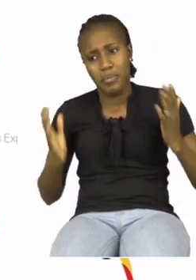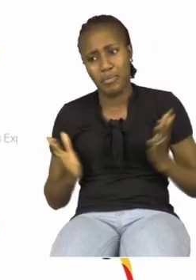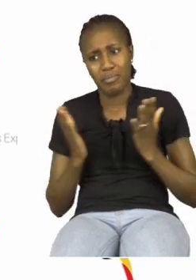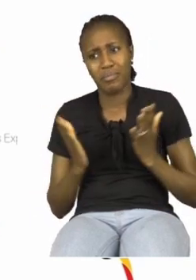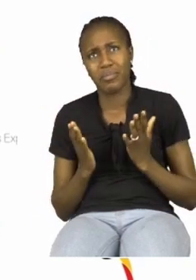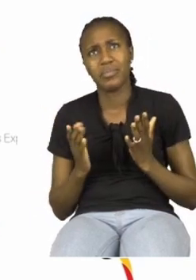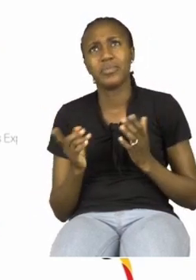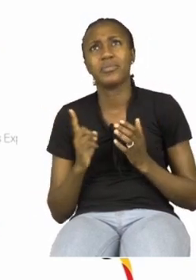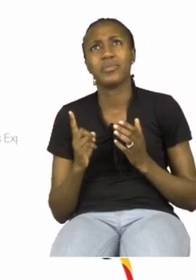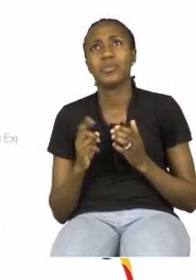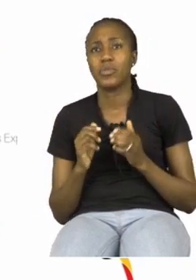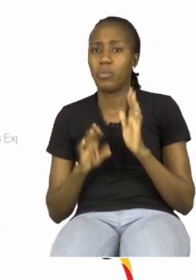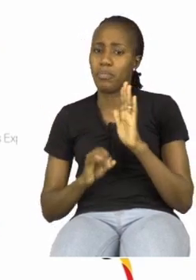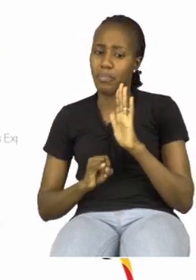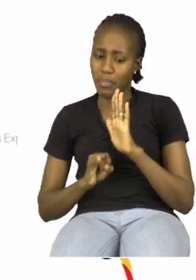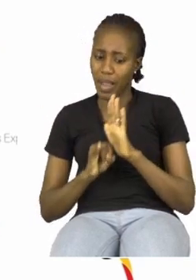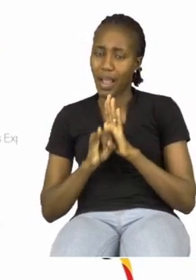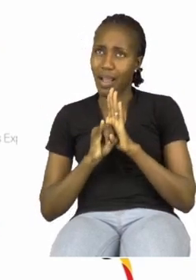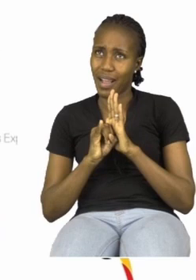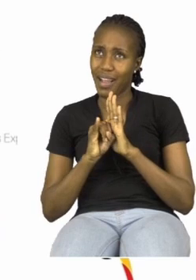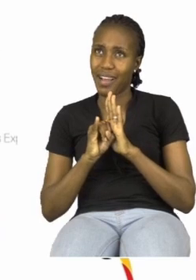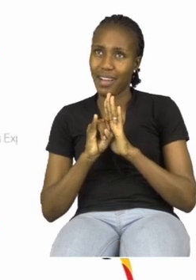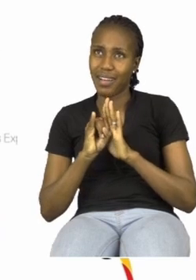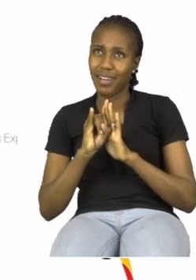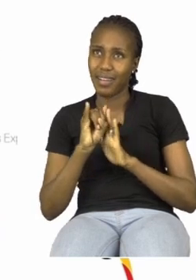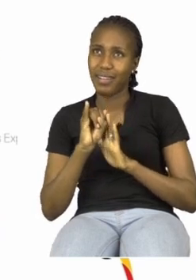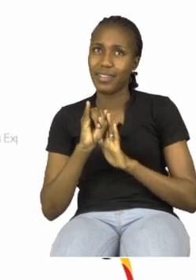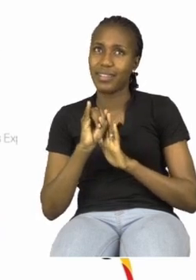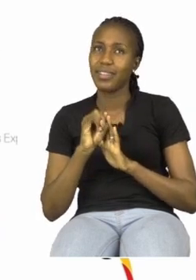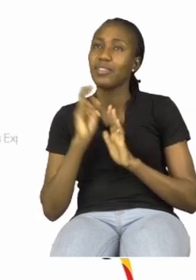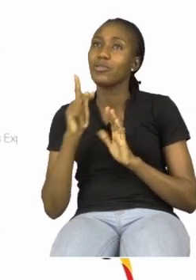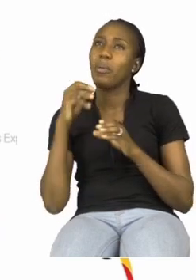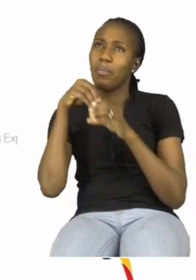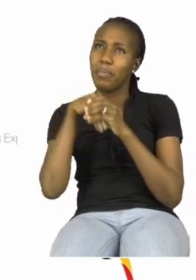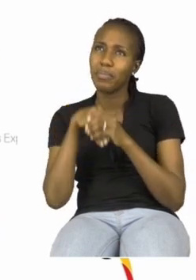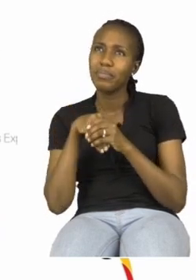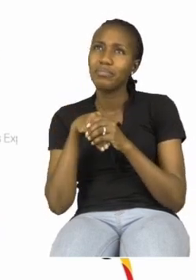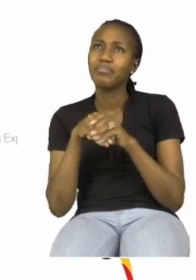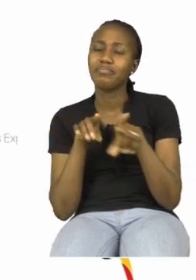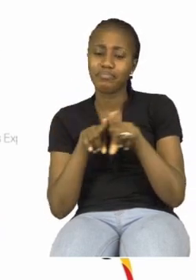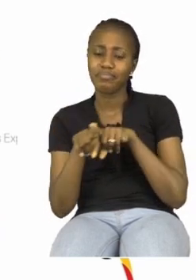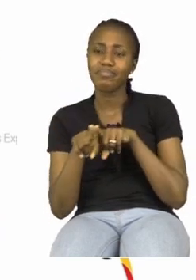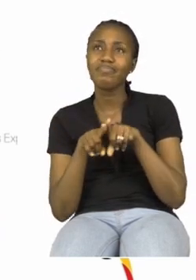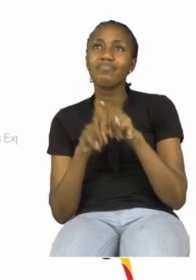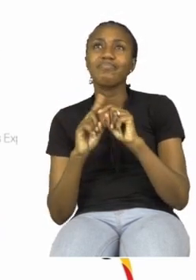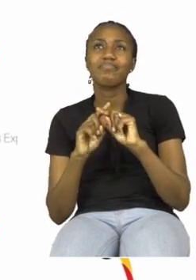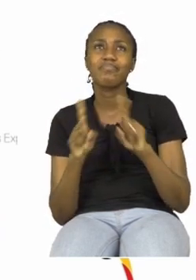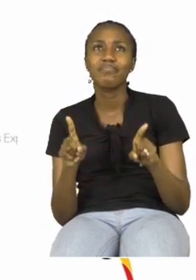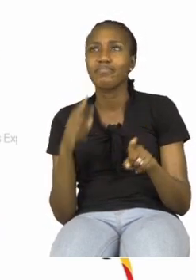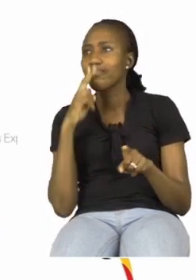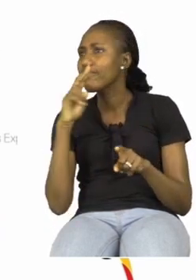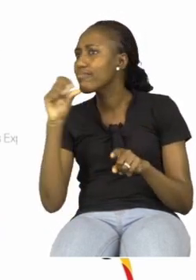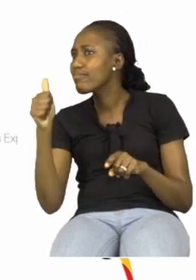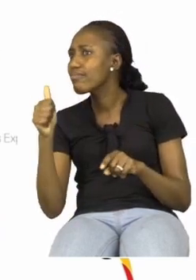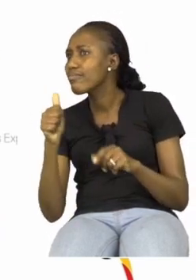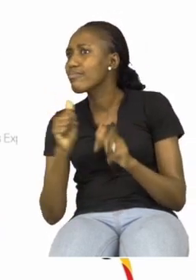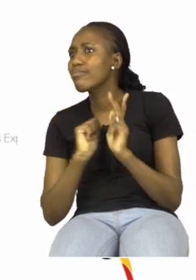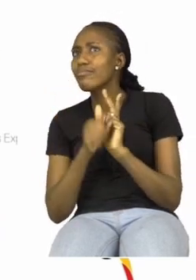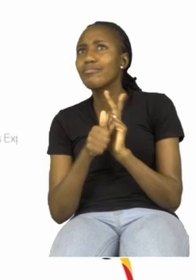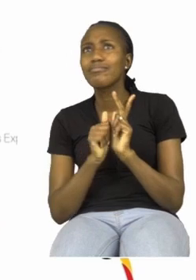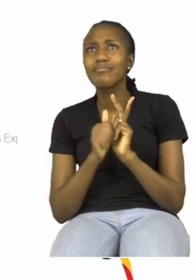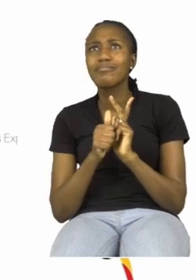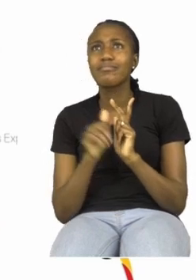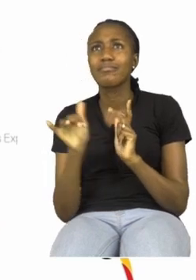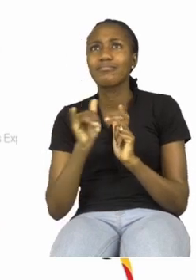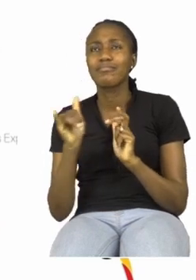getting better, improving daily, and taking part in races and seeing which other athletes I can beat to the line. All